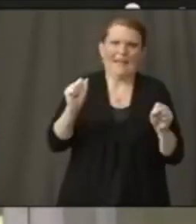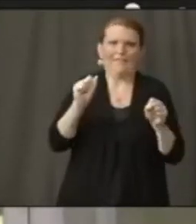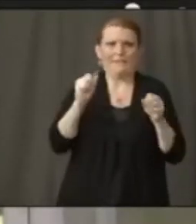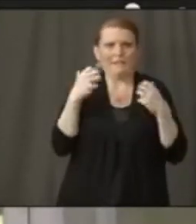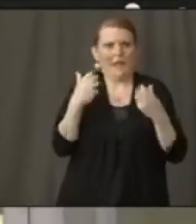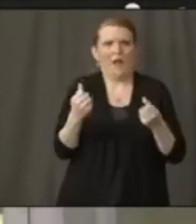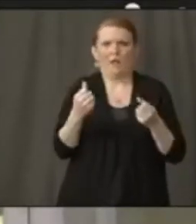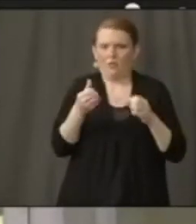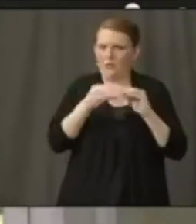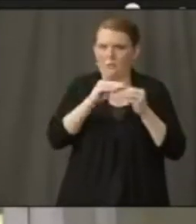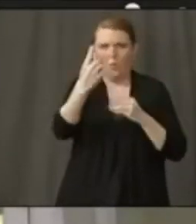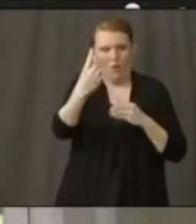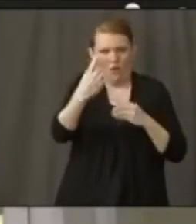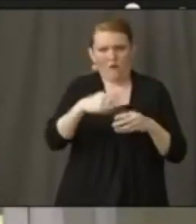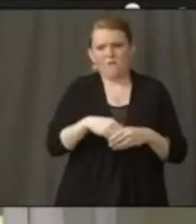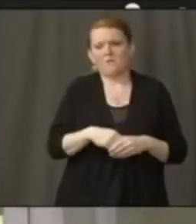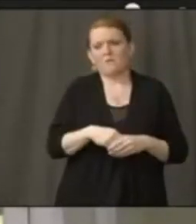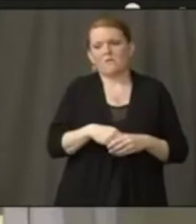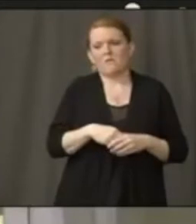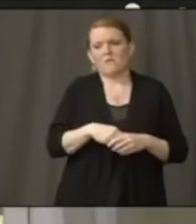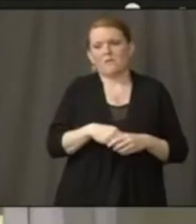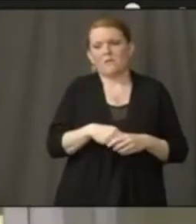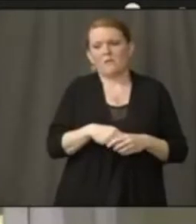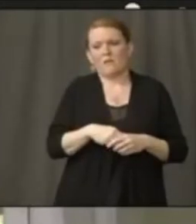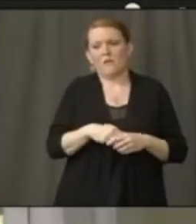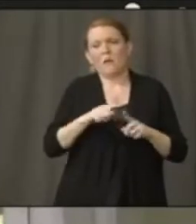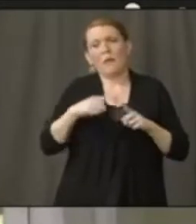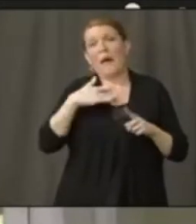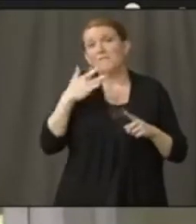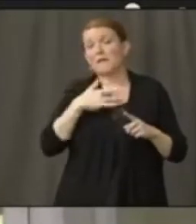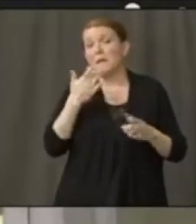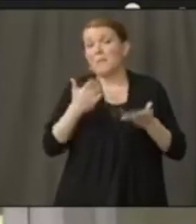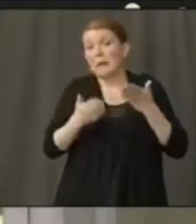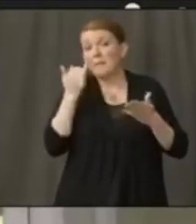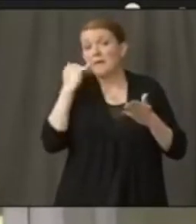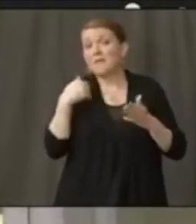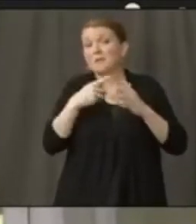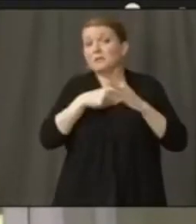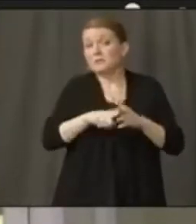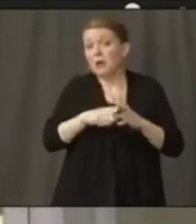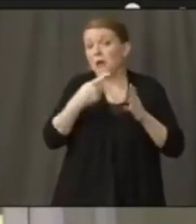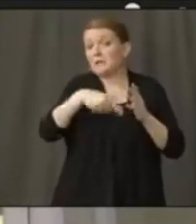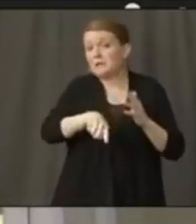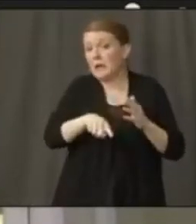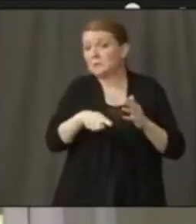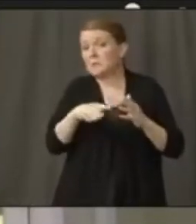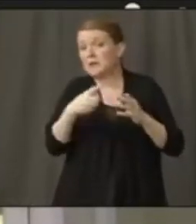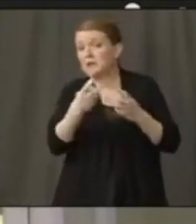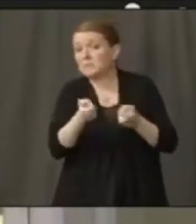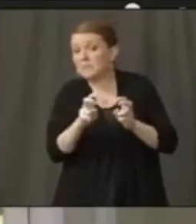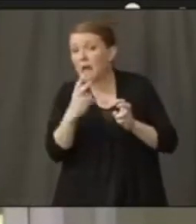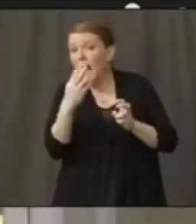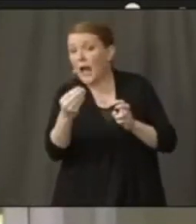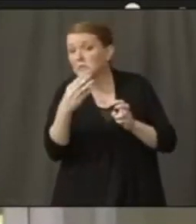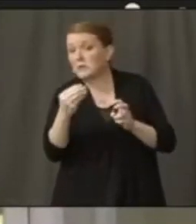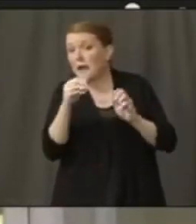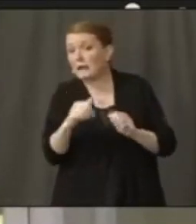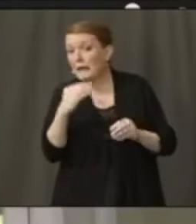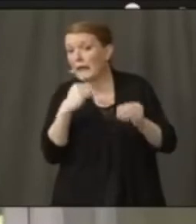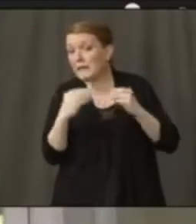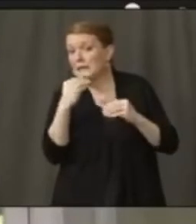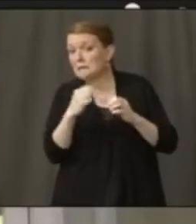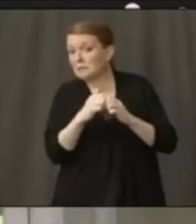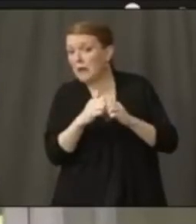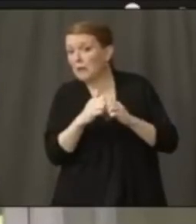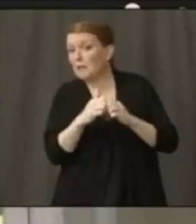with outside dining, and then kind of gauge the impact on the health numbers as we move forward, I think is a good